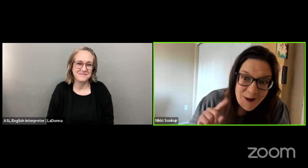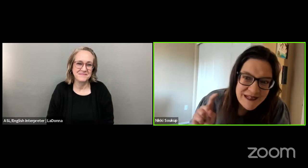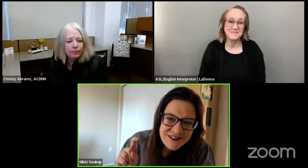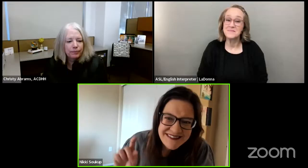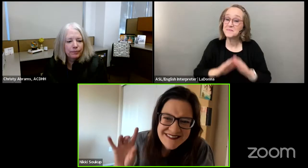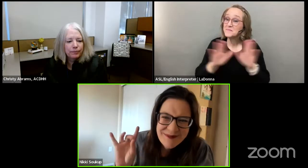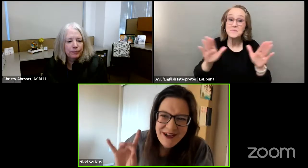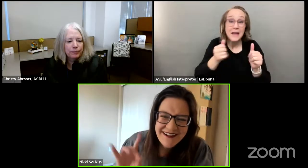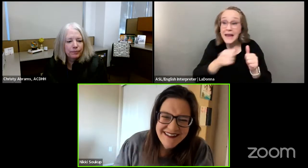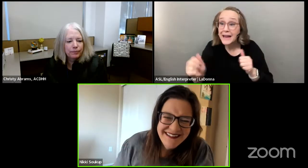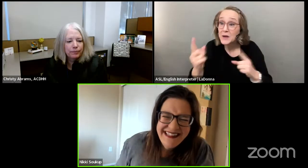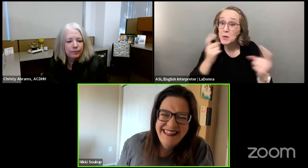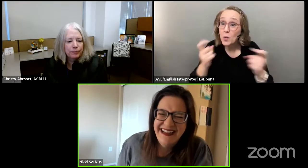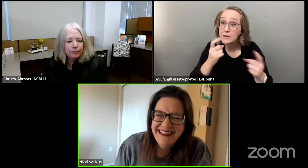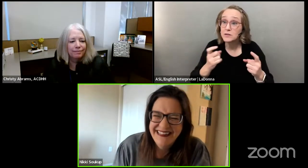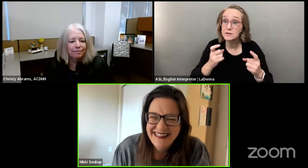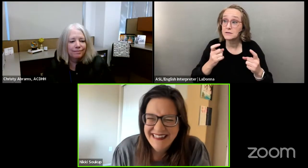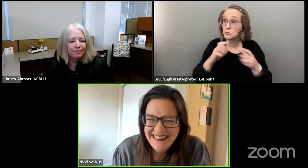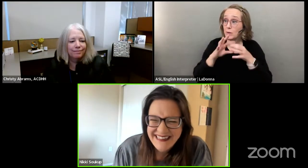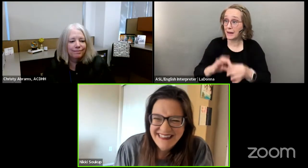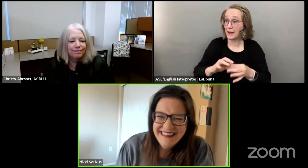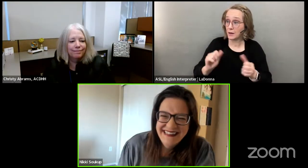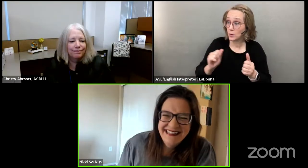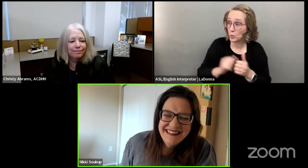So any questions regarding that?